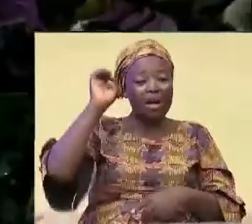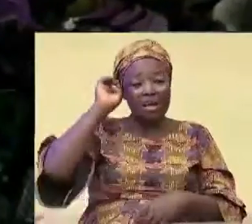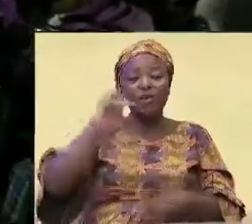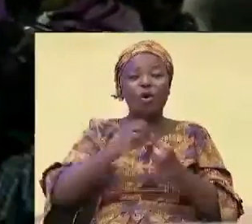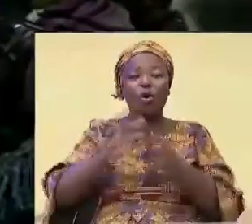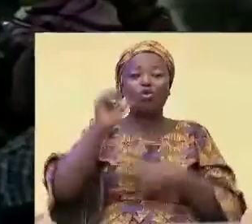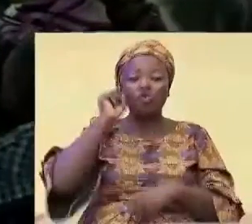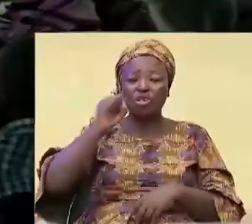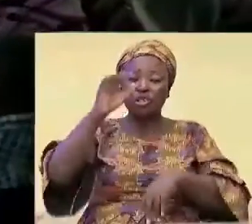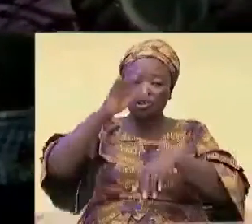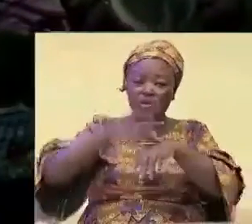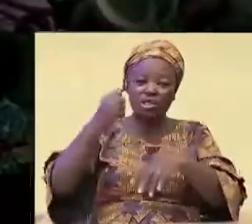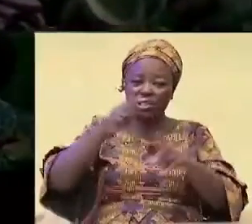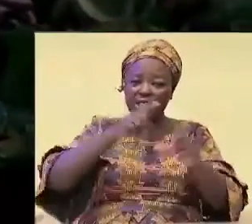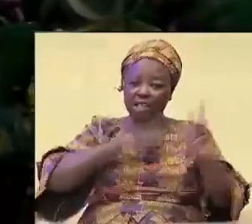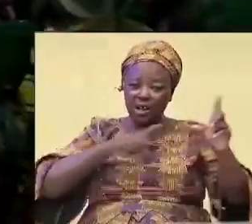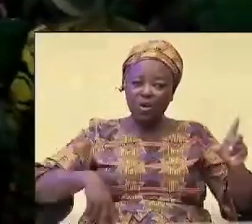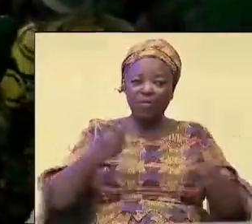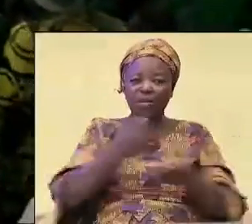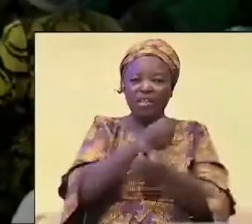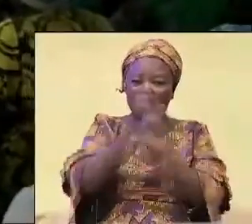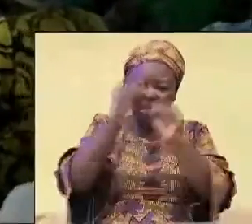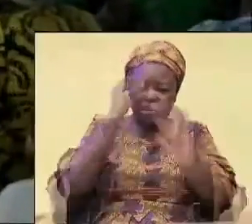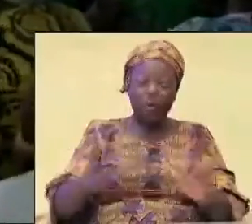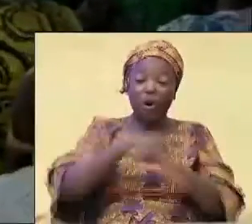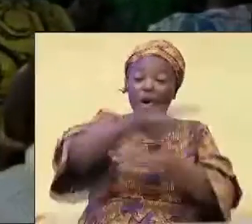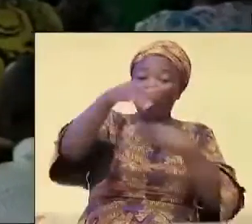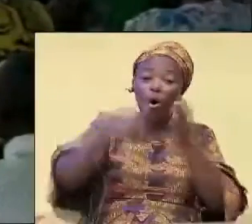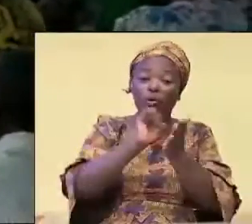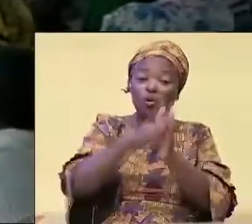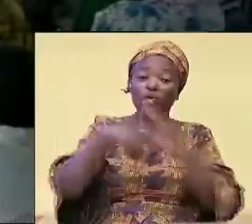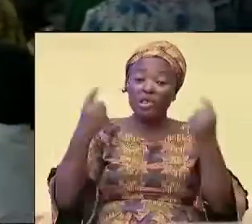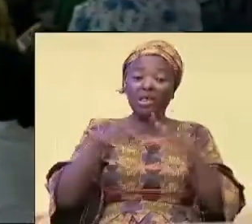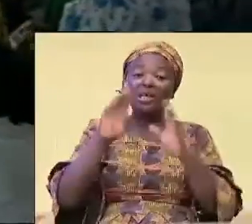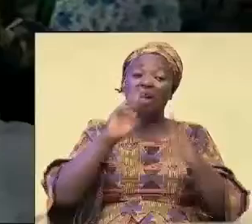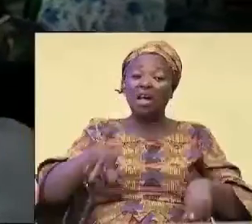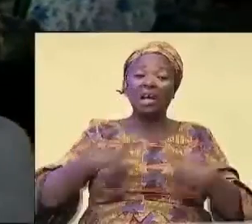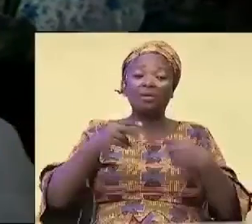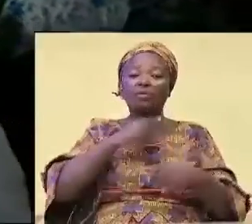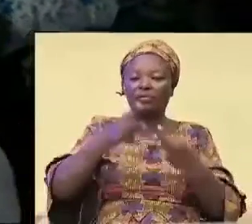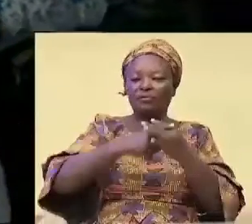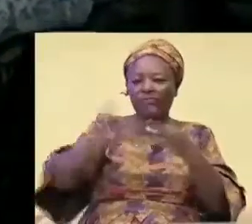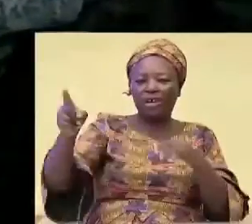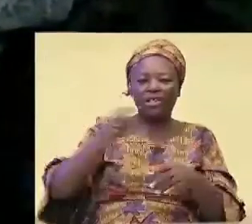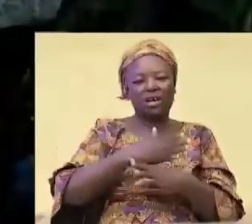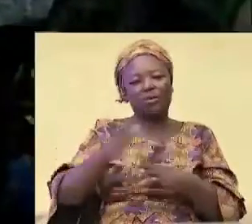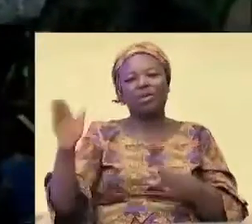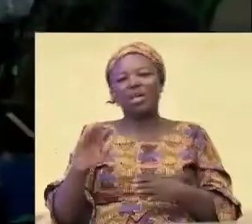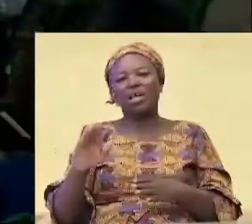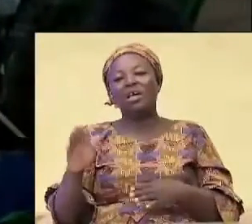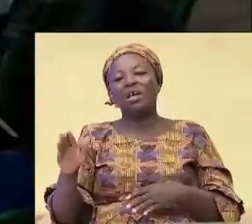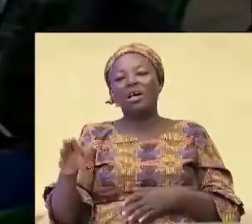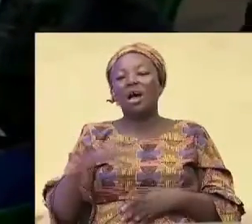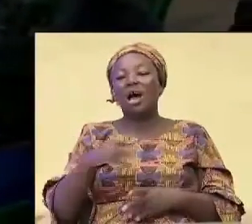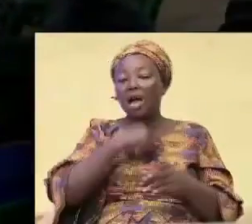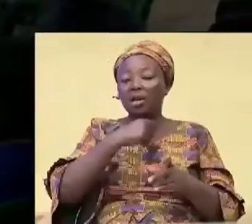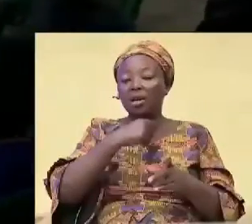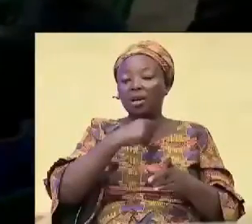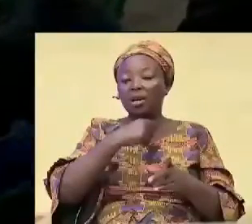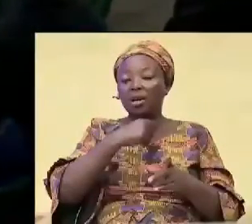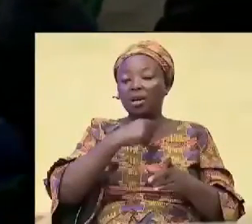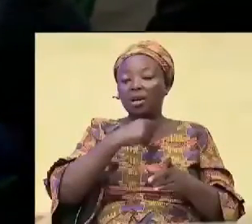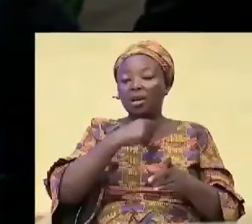he touches the Lord, the Savior, all the sin will vanish away. And when you touch